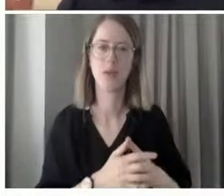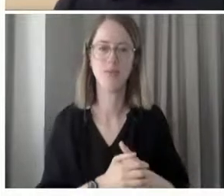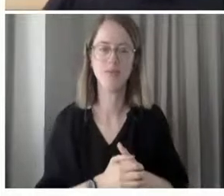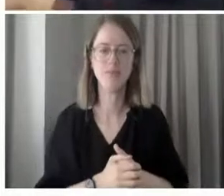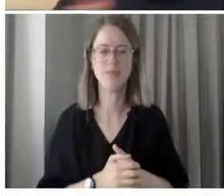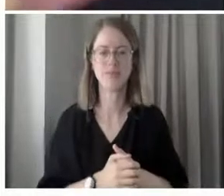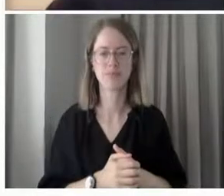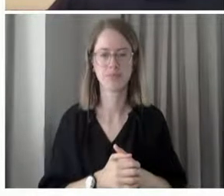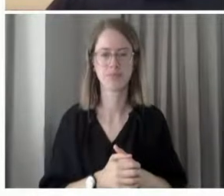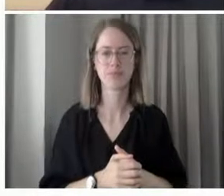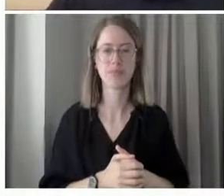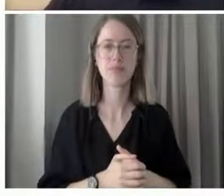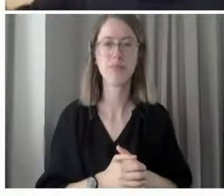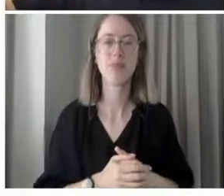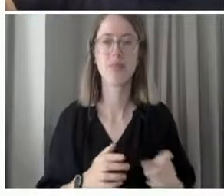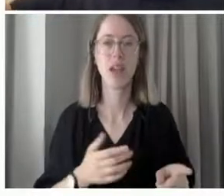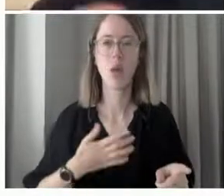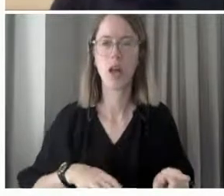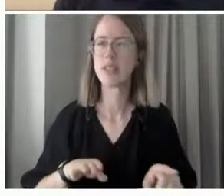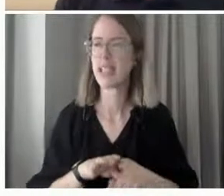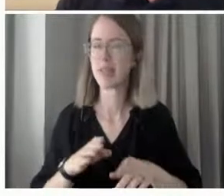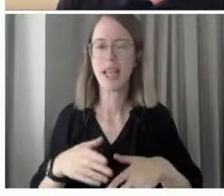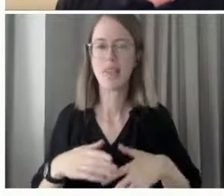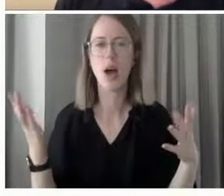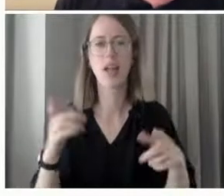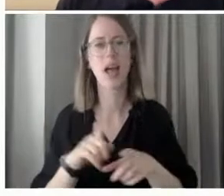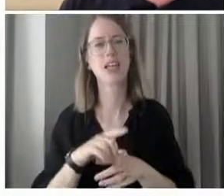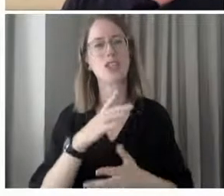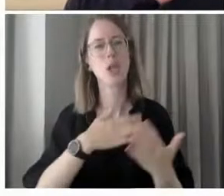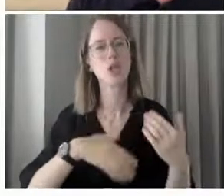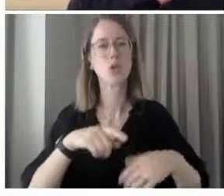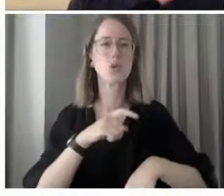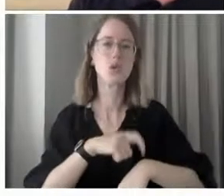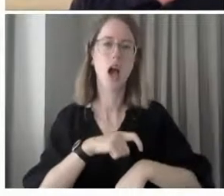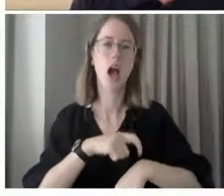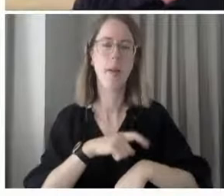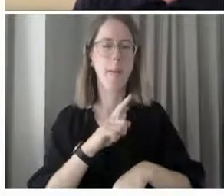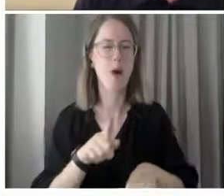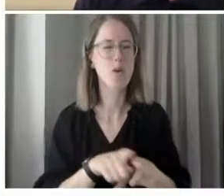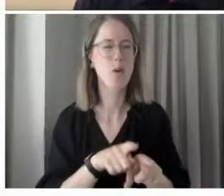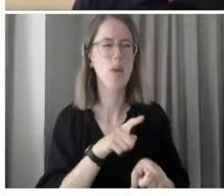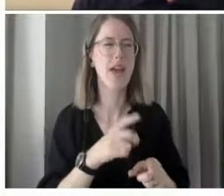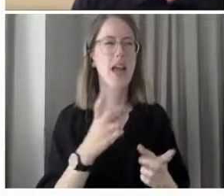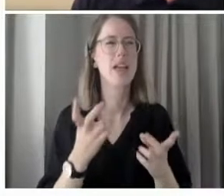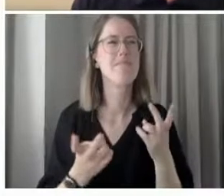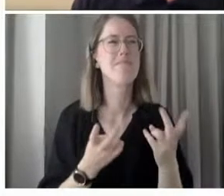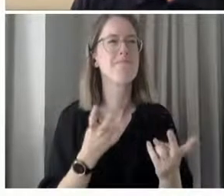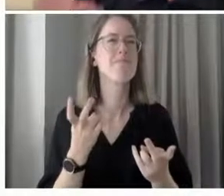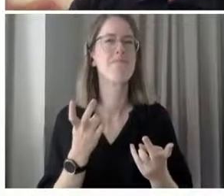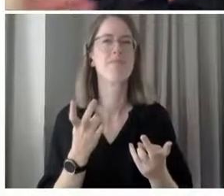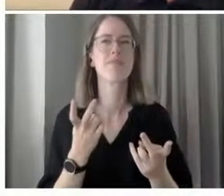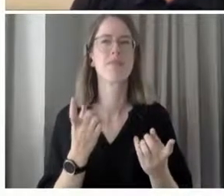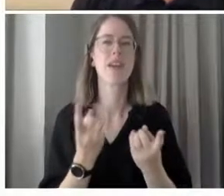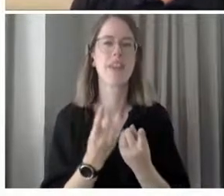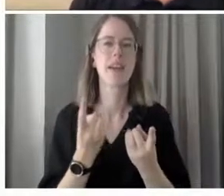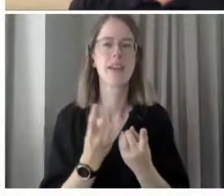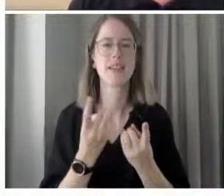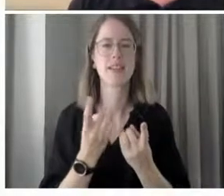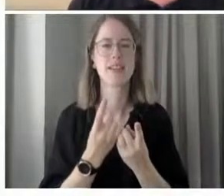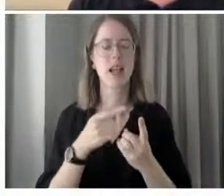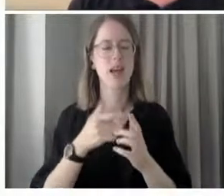want what everyone wants, nice social time and an intellectual, but they're really seeking things that are quite